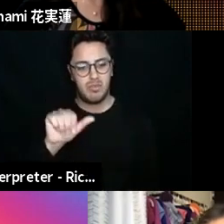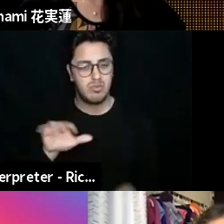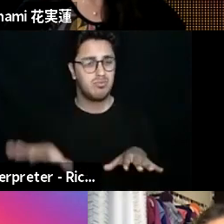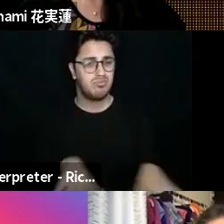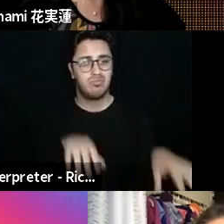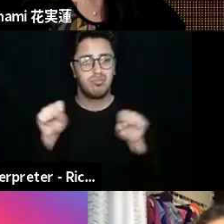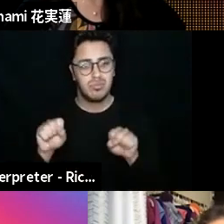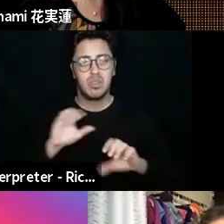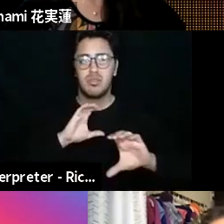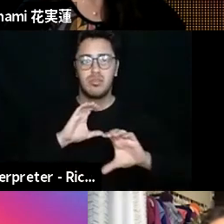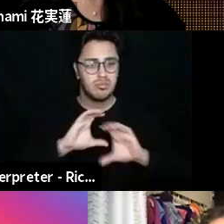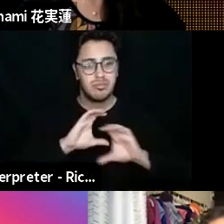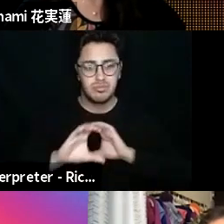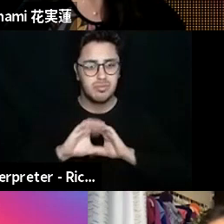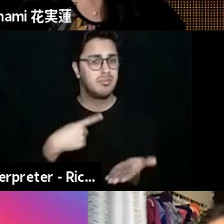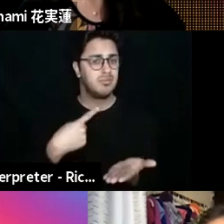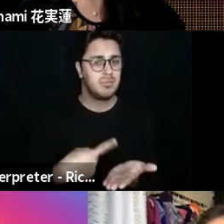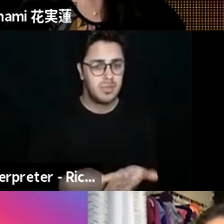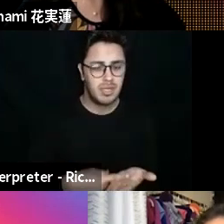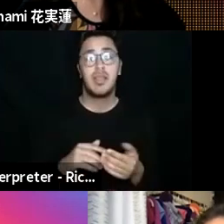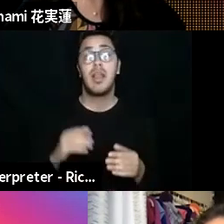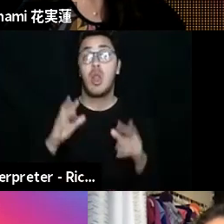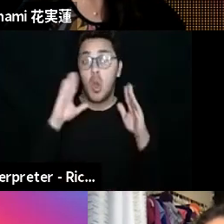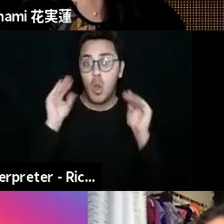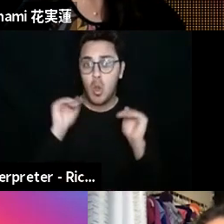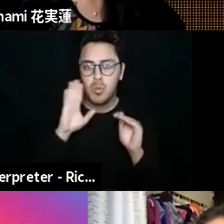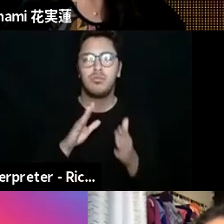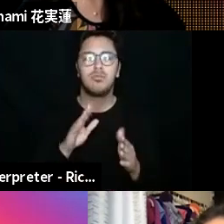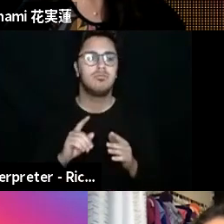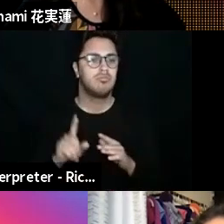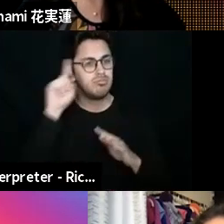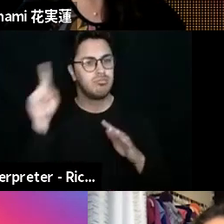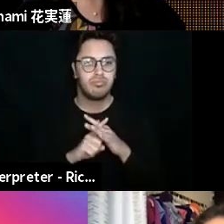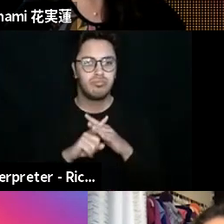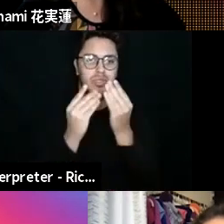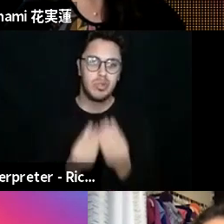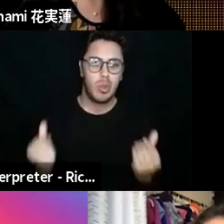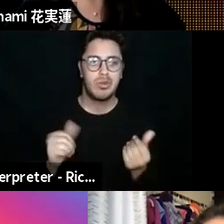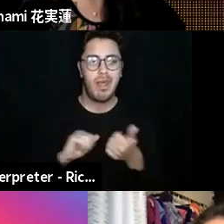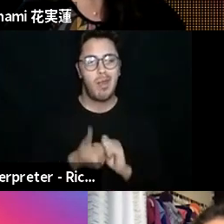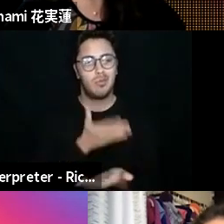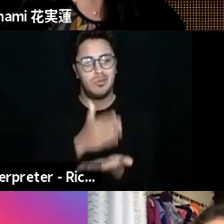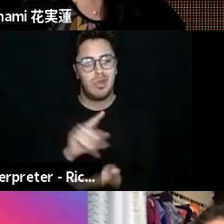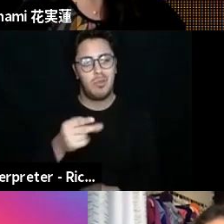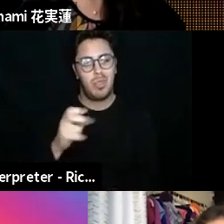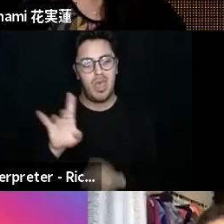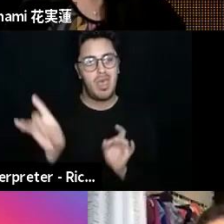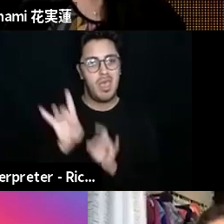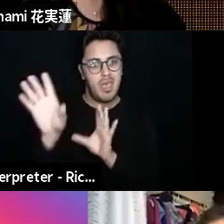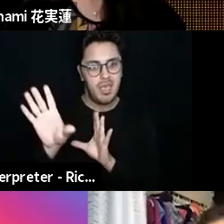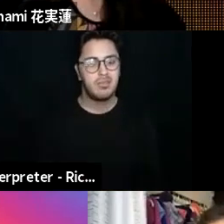discussion and hopefully solution on how communities and the media can help stop the hate. We have a